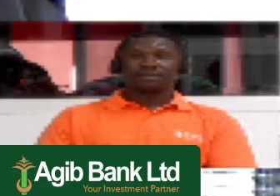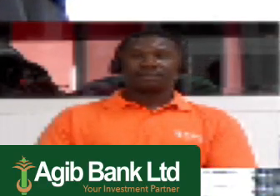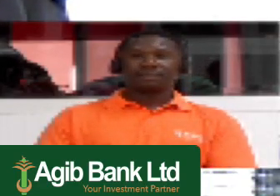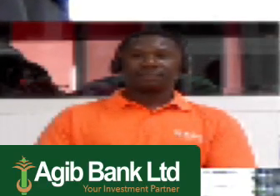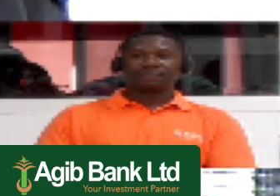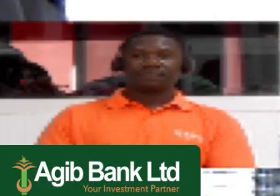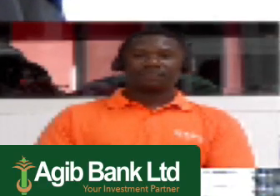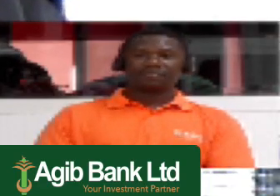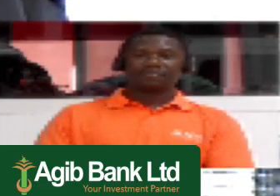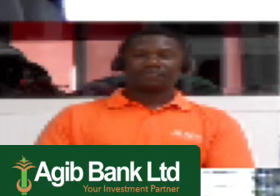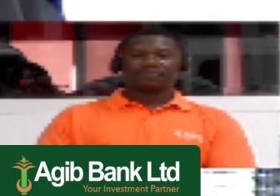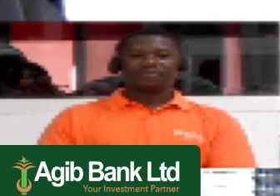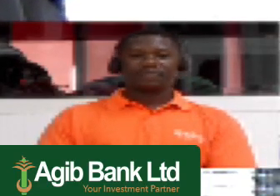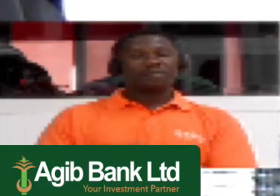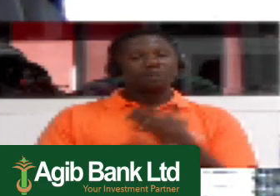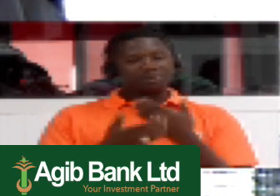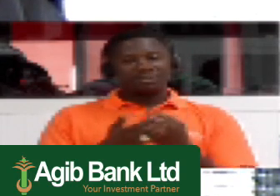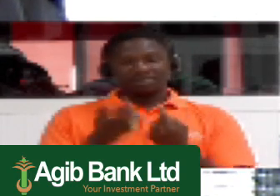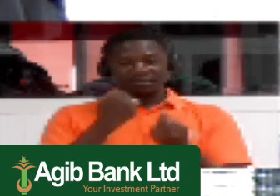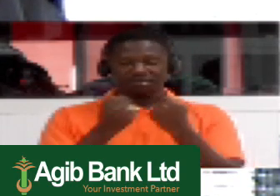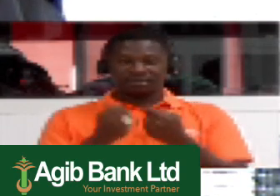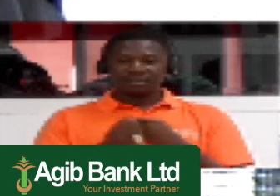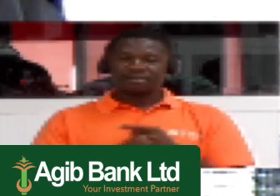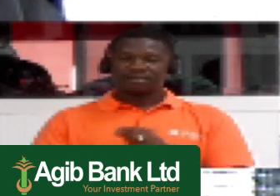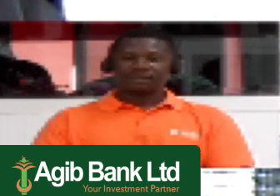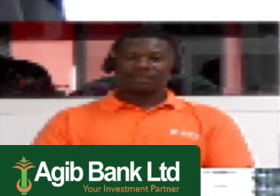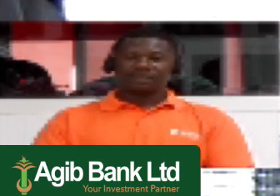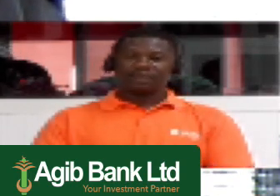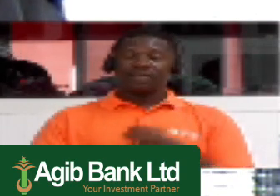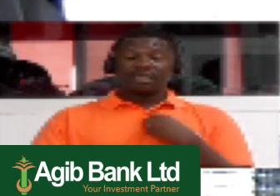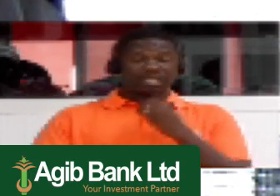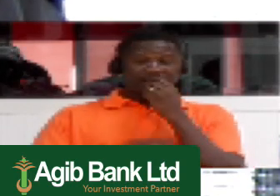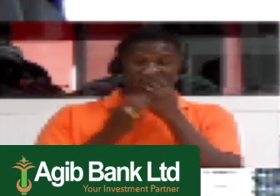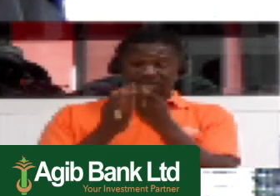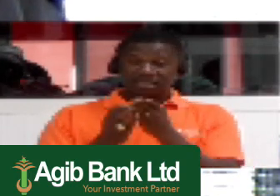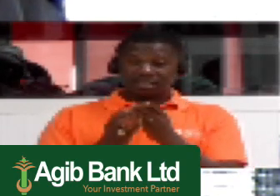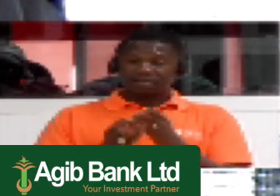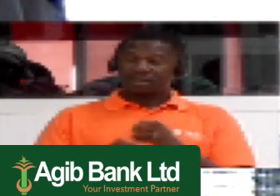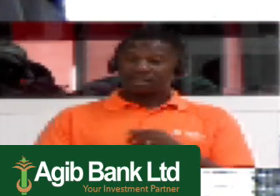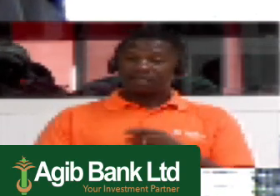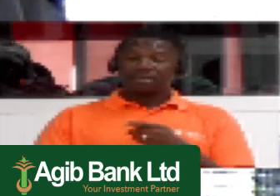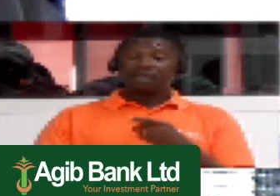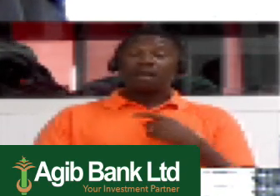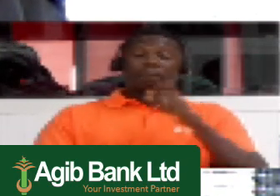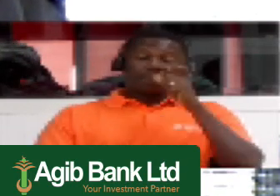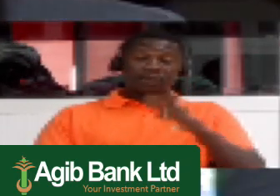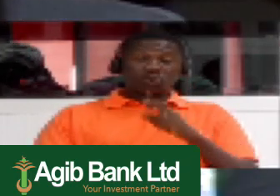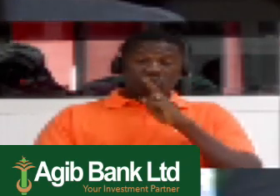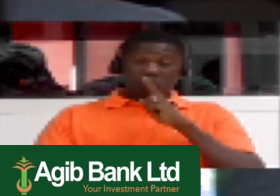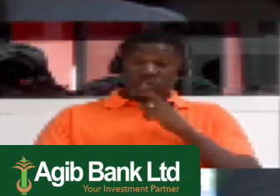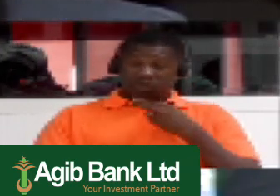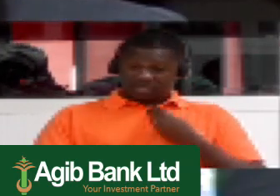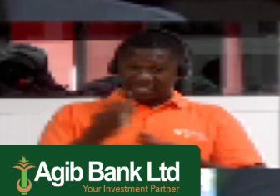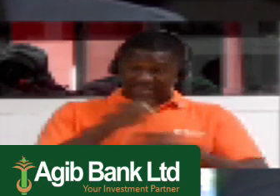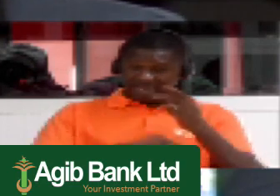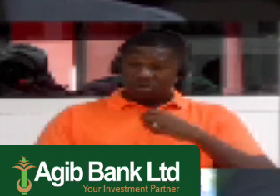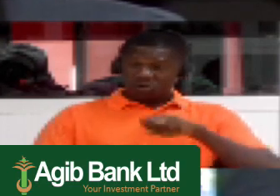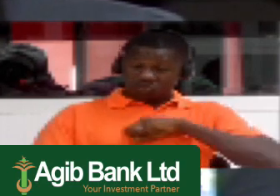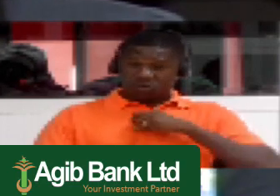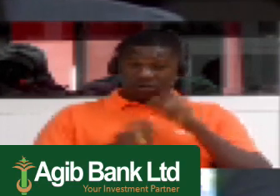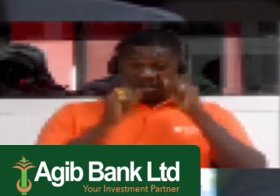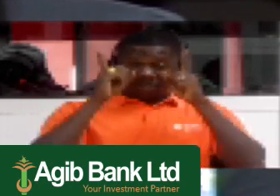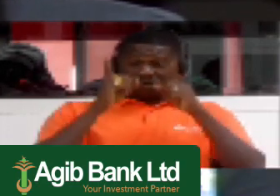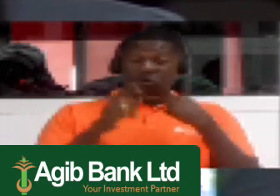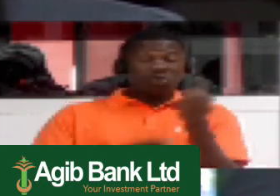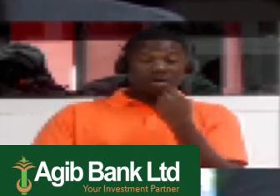repeat Mr. Interpreter. I didn't get that. He said that somebody who is selling his life will be the only person to